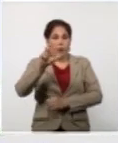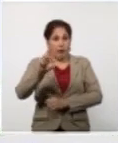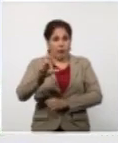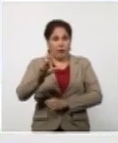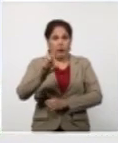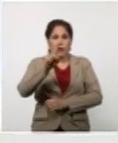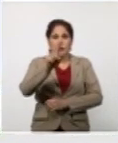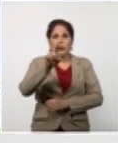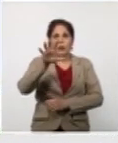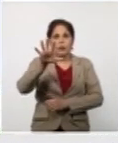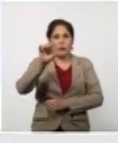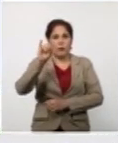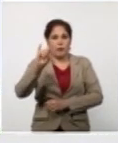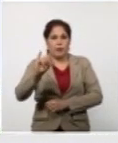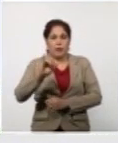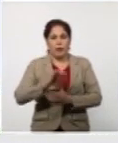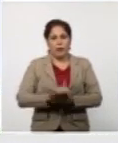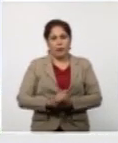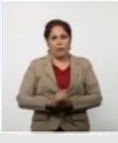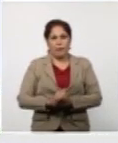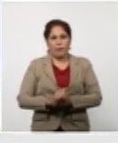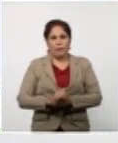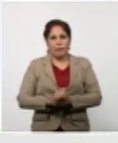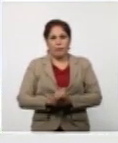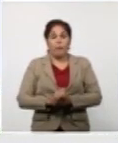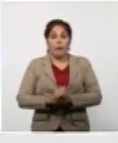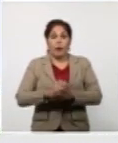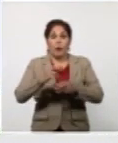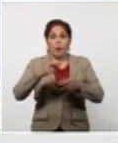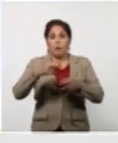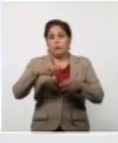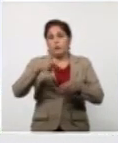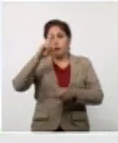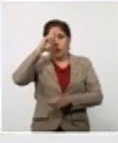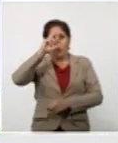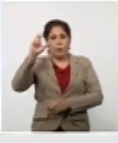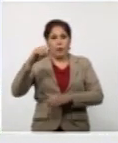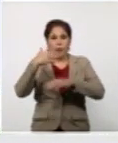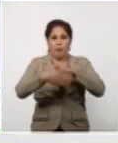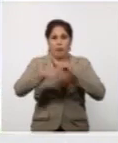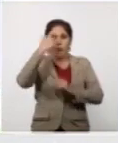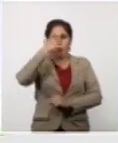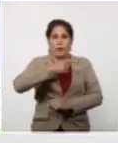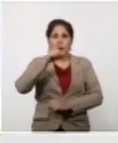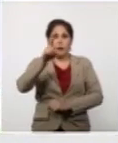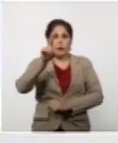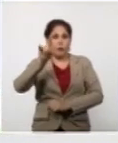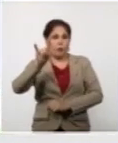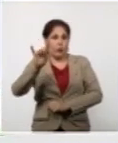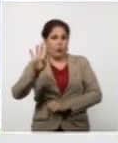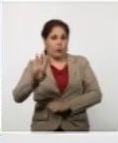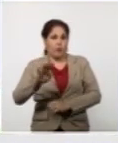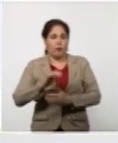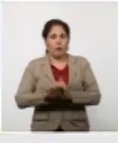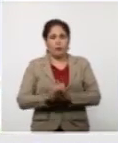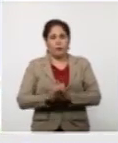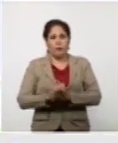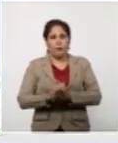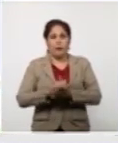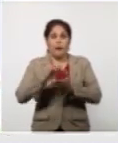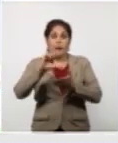In Villa Clara's laboratory, 156. In the Ameijeras Brothers Hospital,